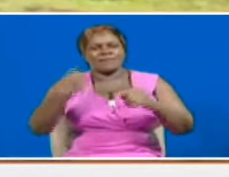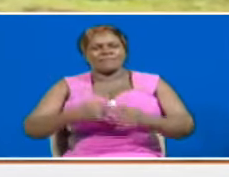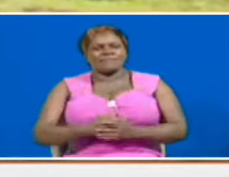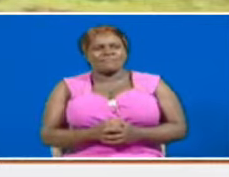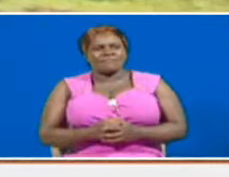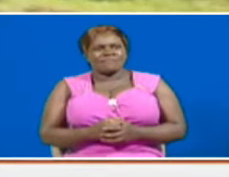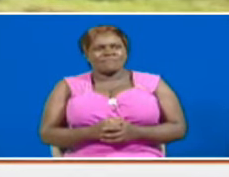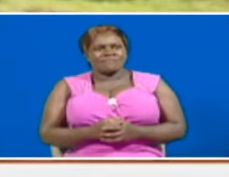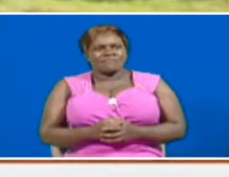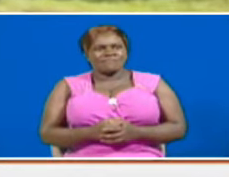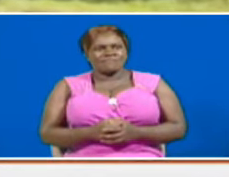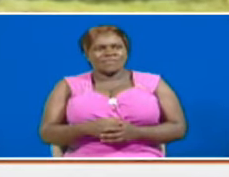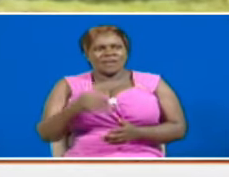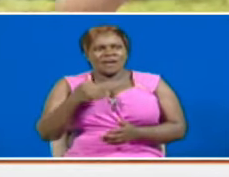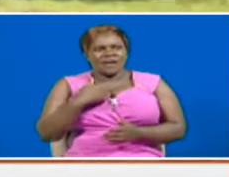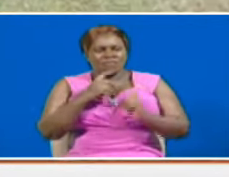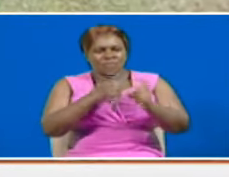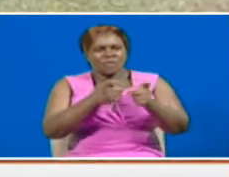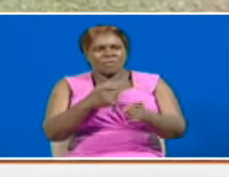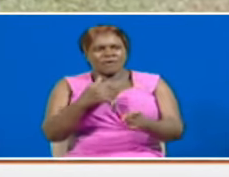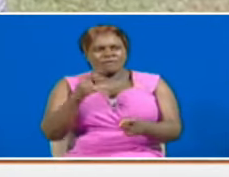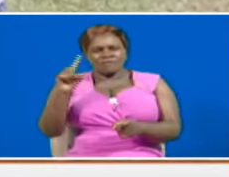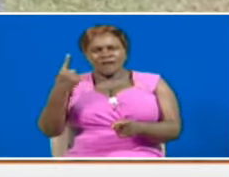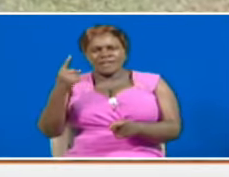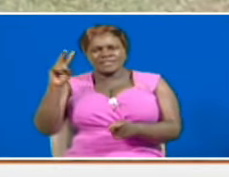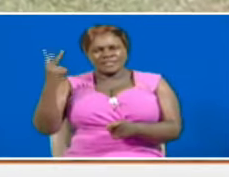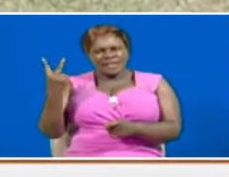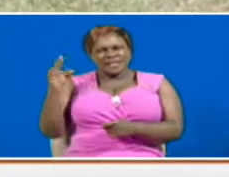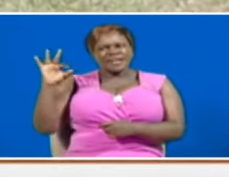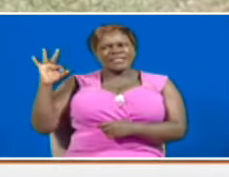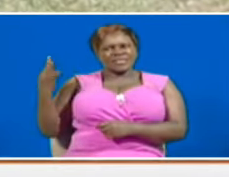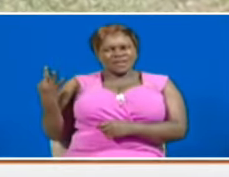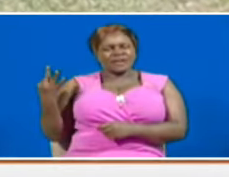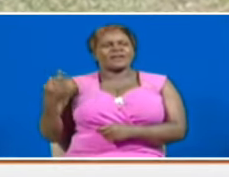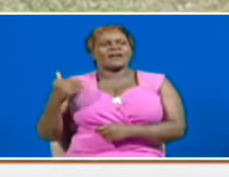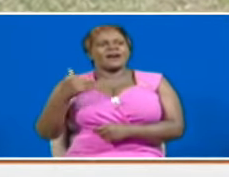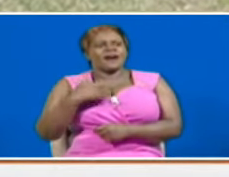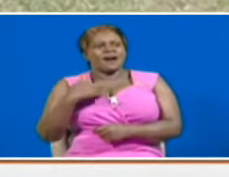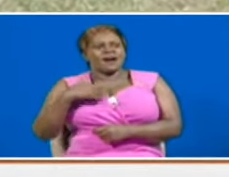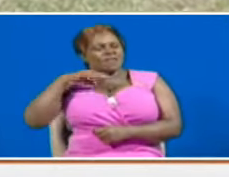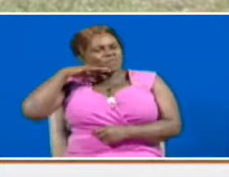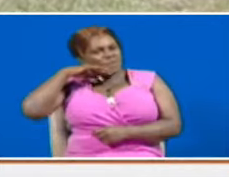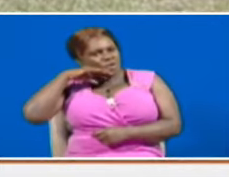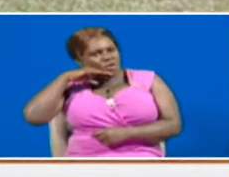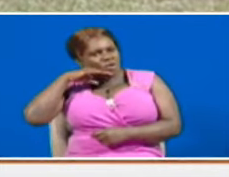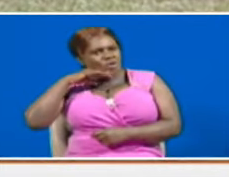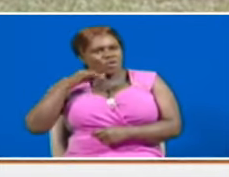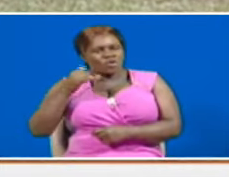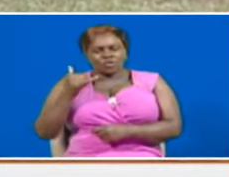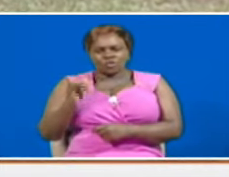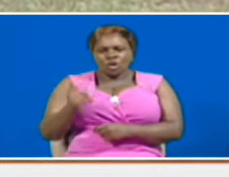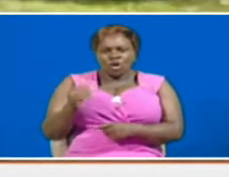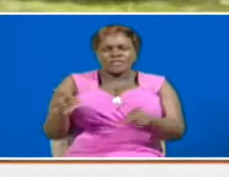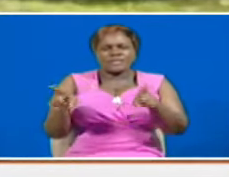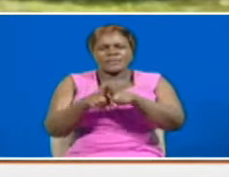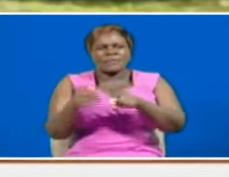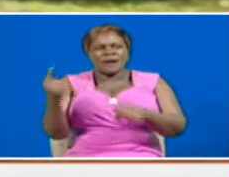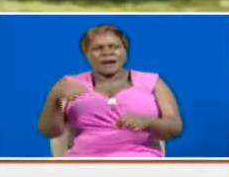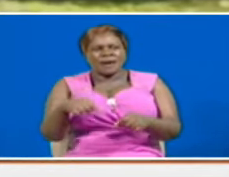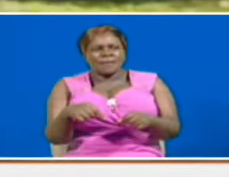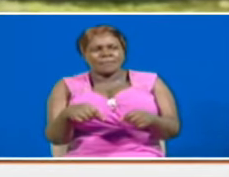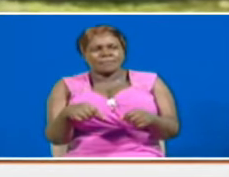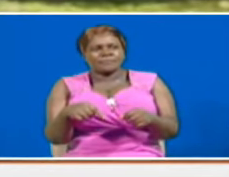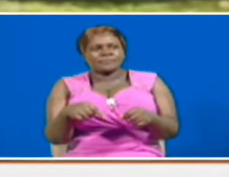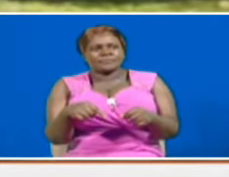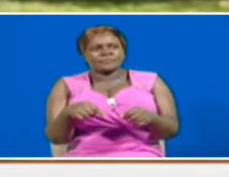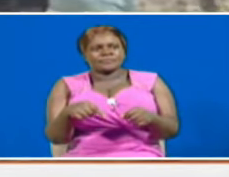We have loads of these prizes. They get first, second, and third. We have puppies, we've got toys for all the puppies that come in. They'll have toys as